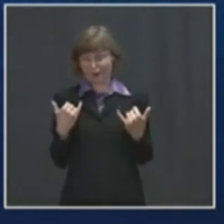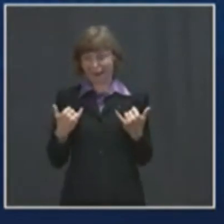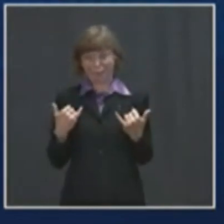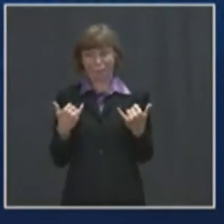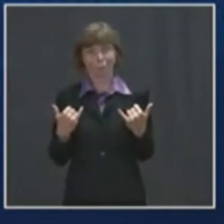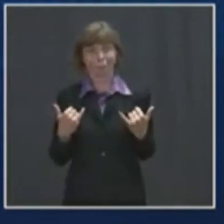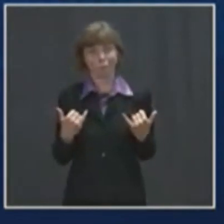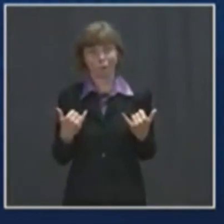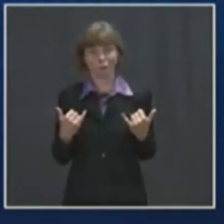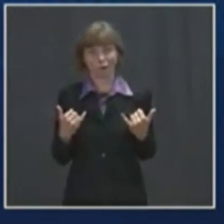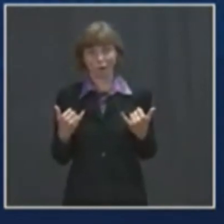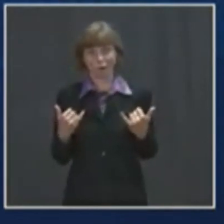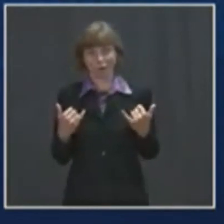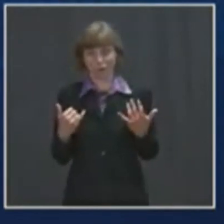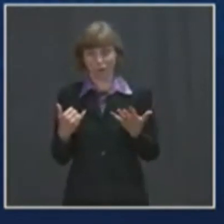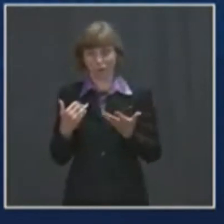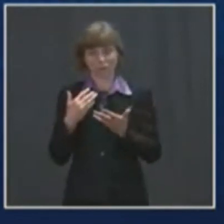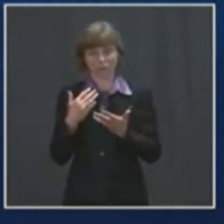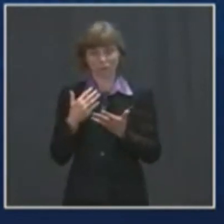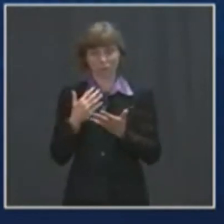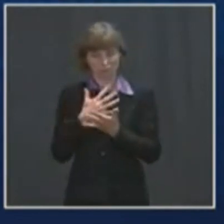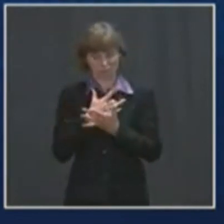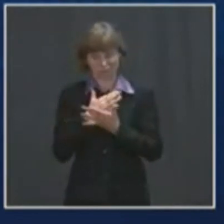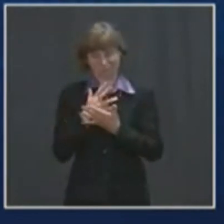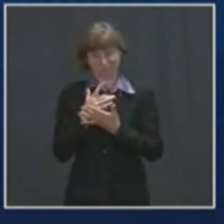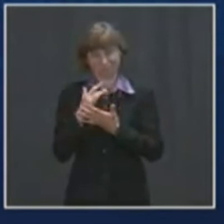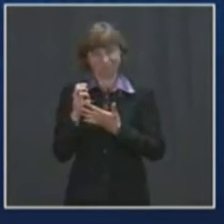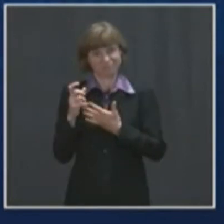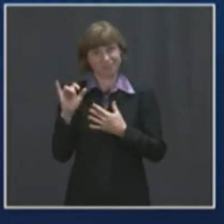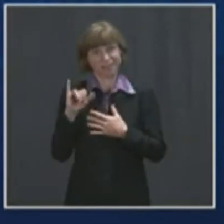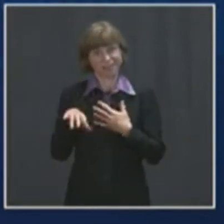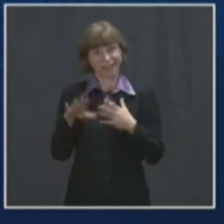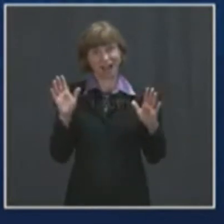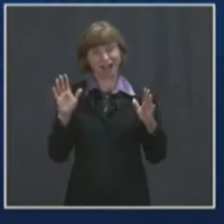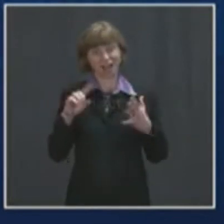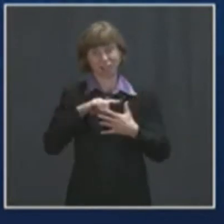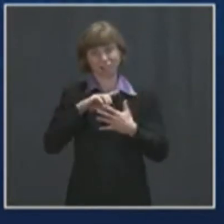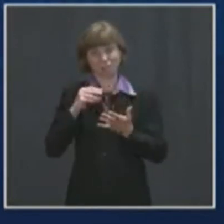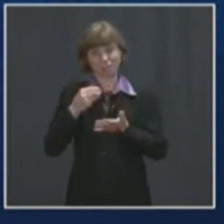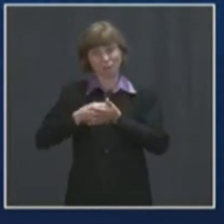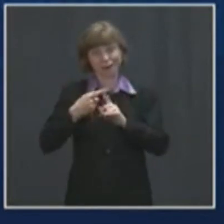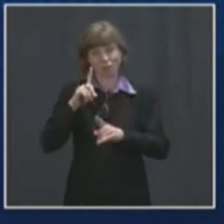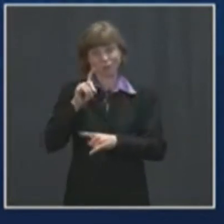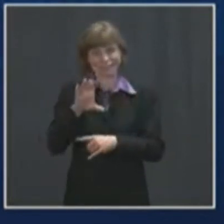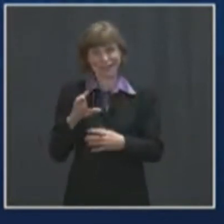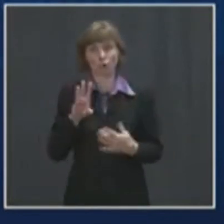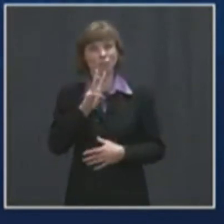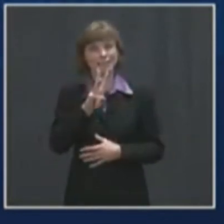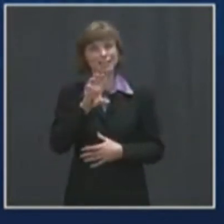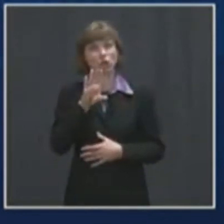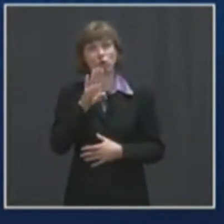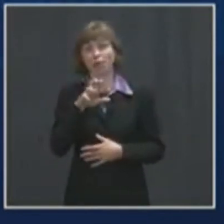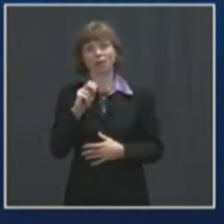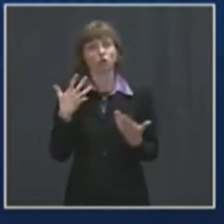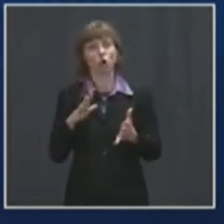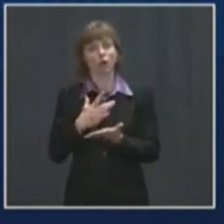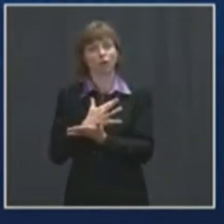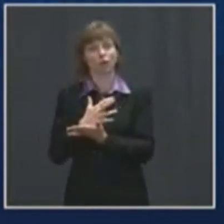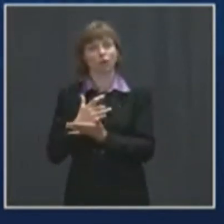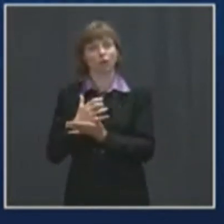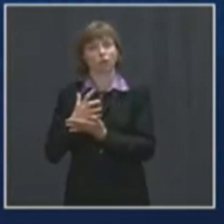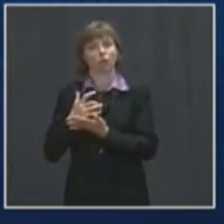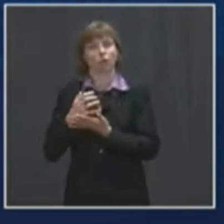spending out the package from December. $600 billion of that has already been spent out. And a lot of it